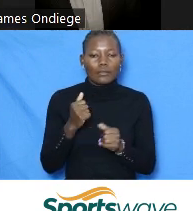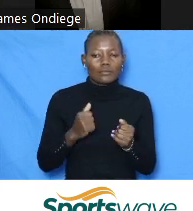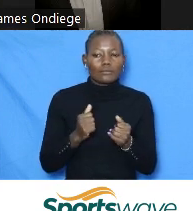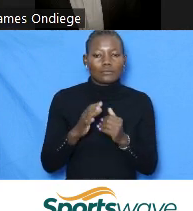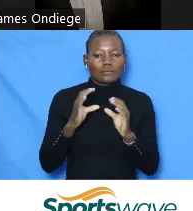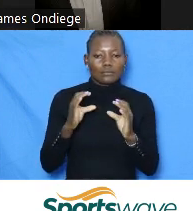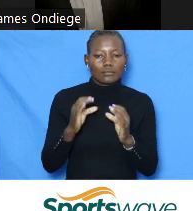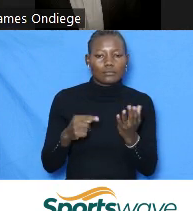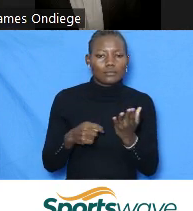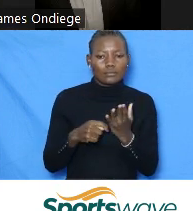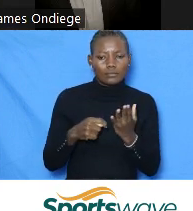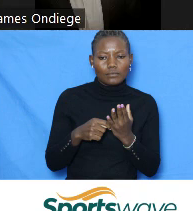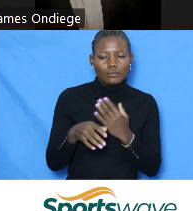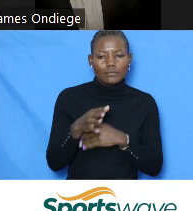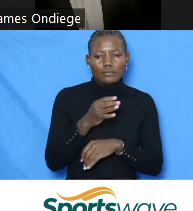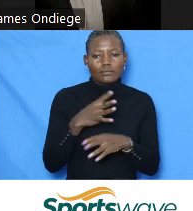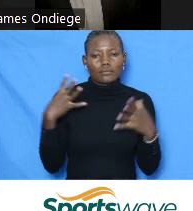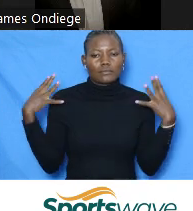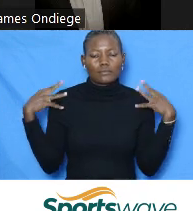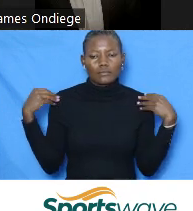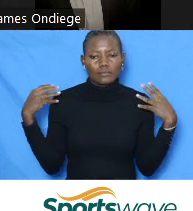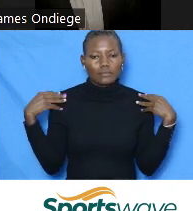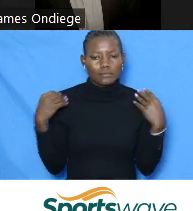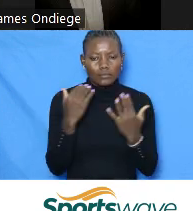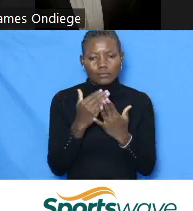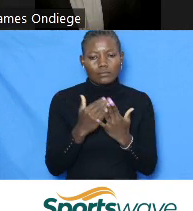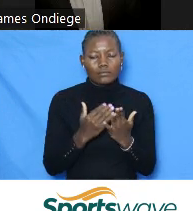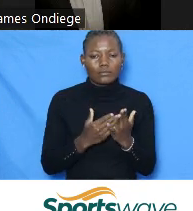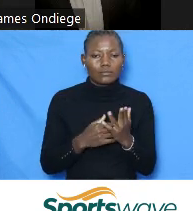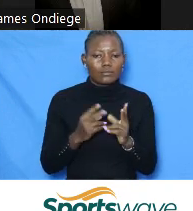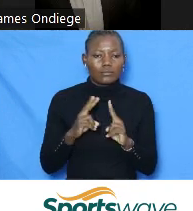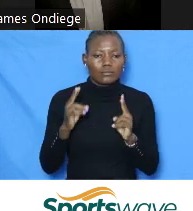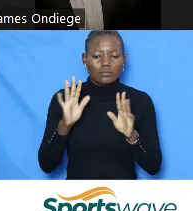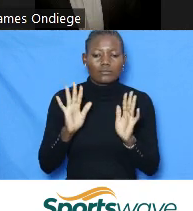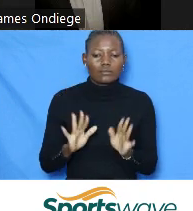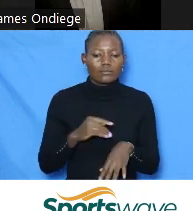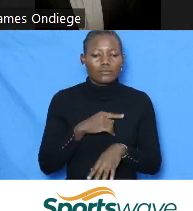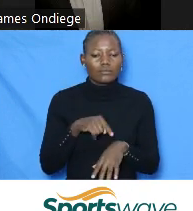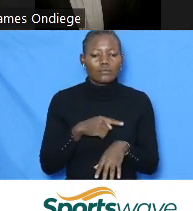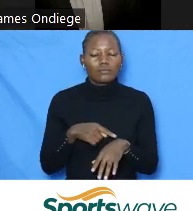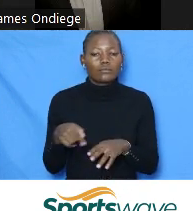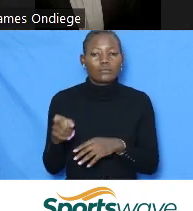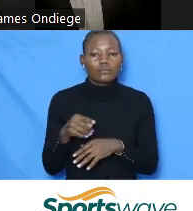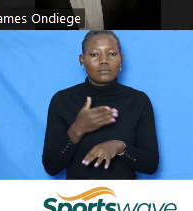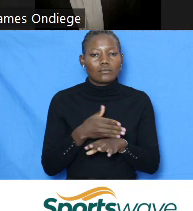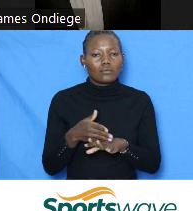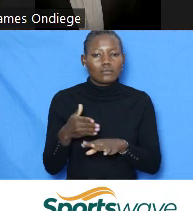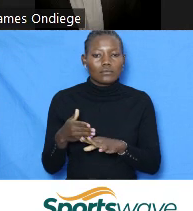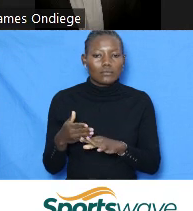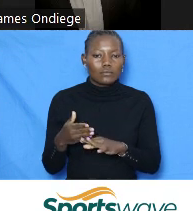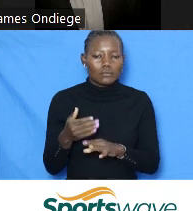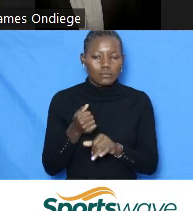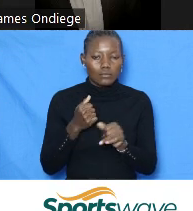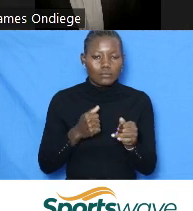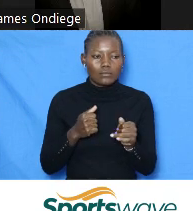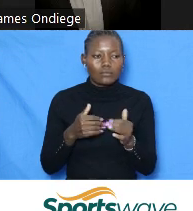Coaching technique. So exercise programs are very important when it comes to injury prevention. And